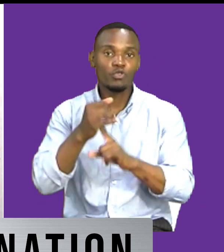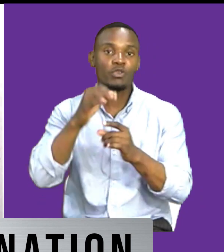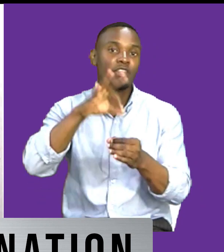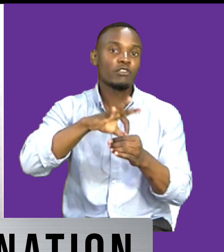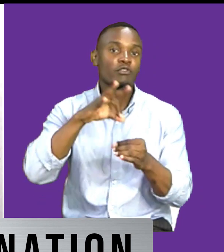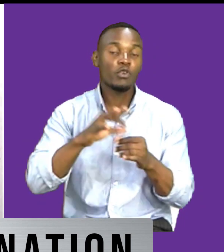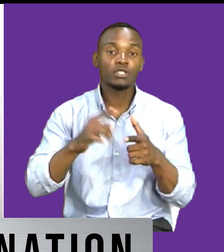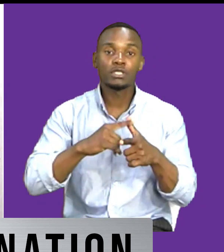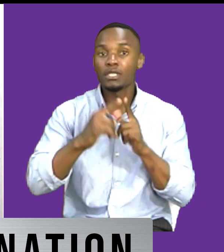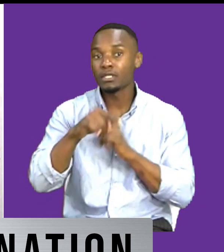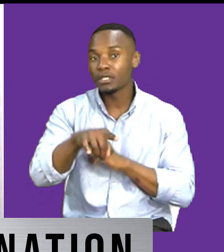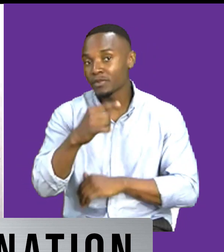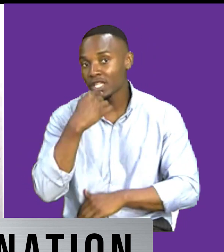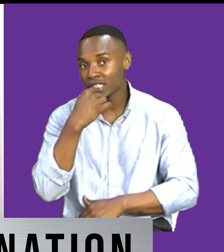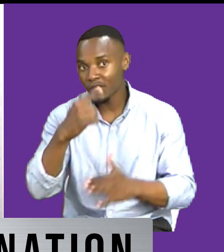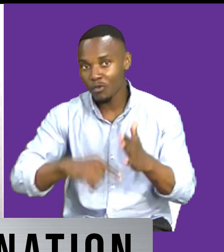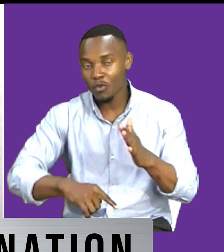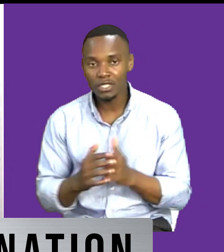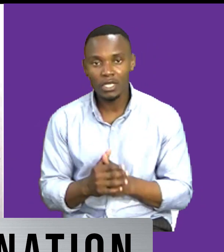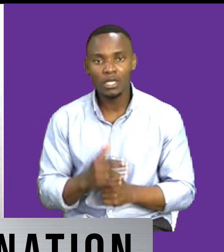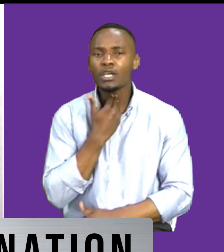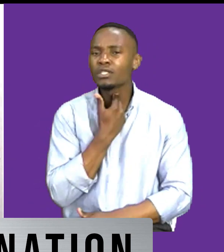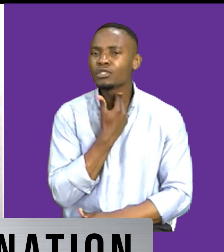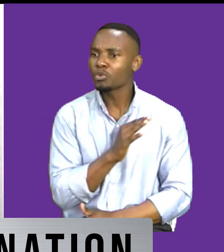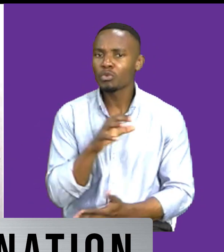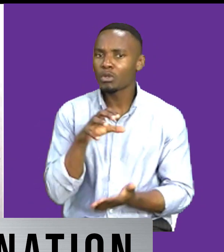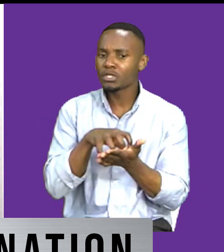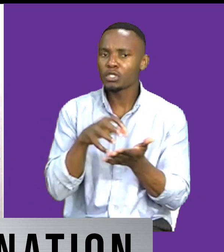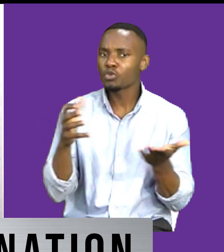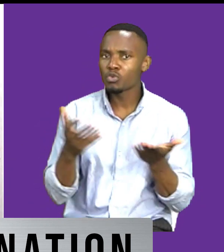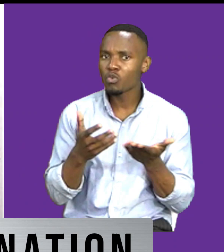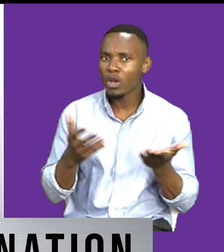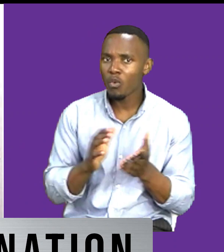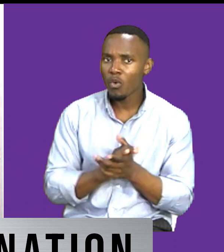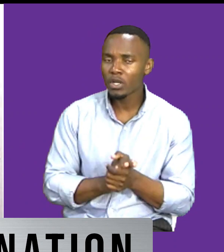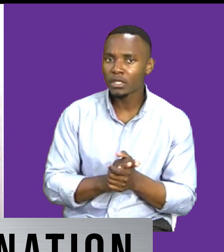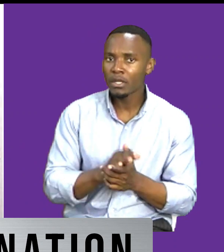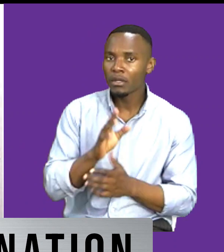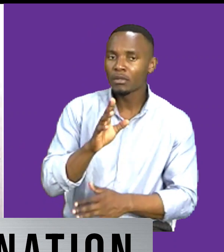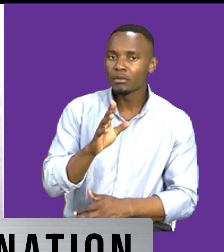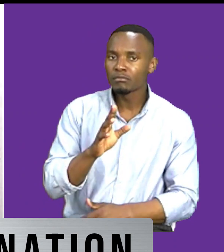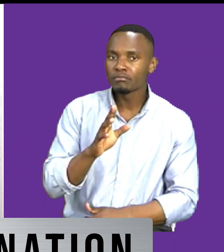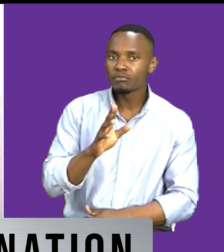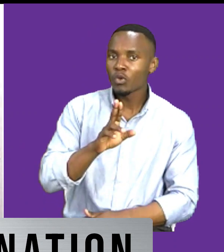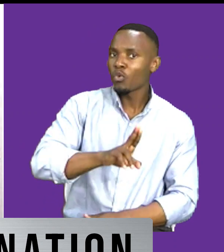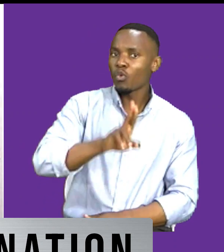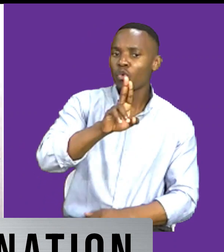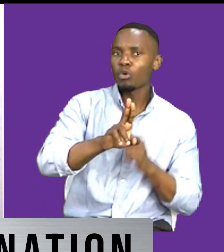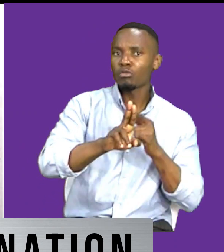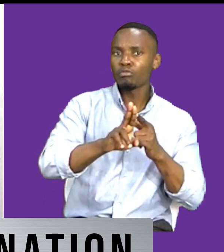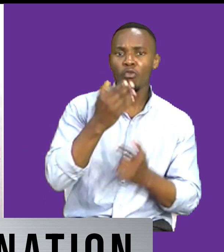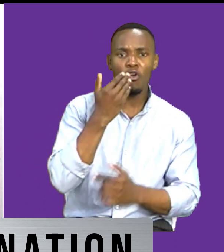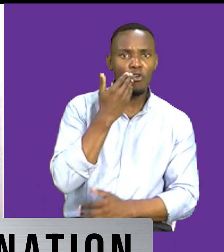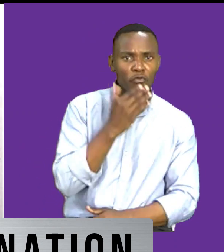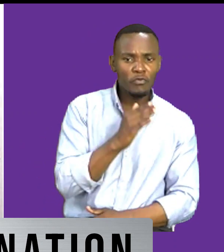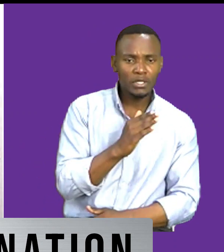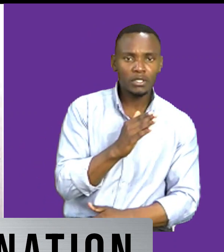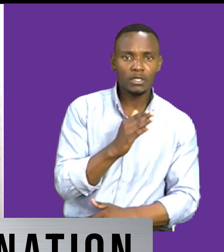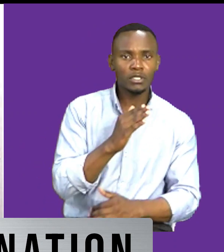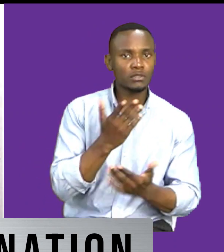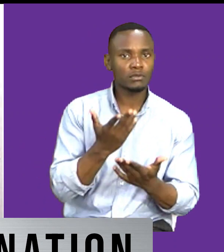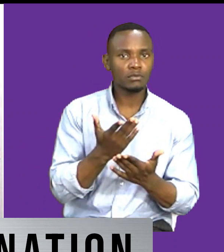that we don't want a situation where the former president or a president who has already served is still in